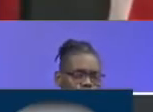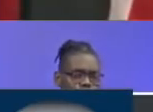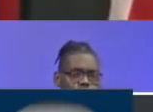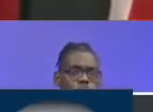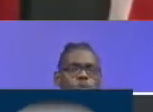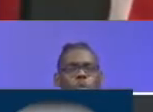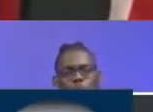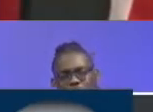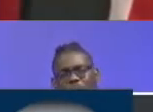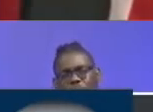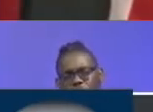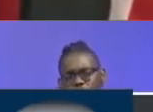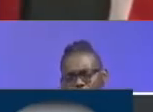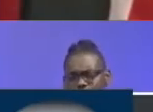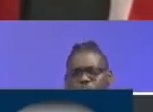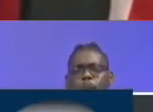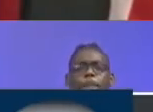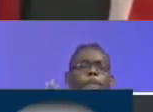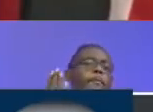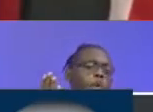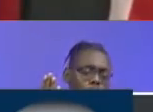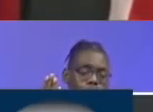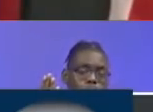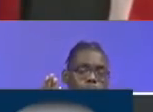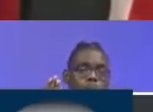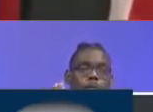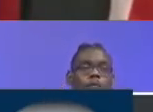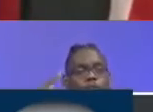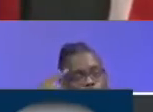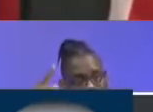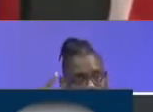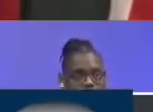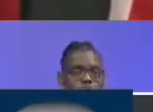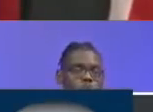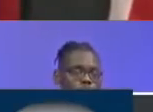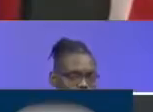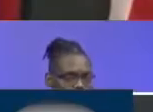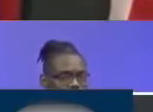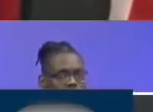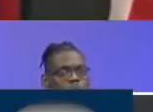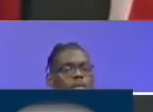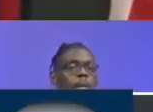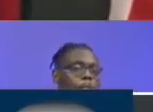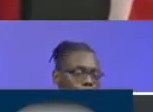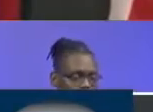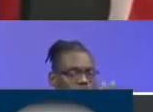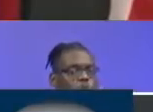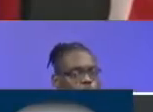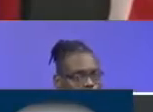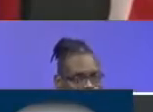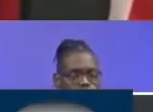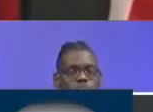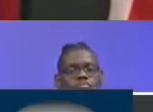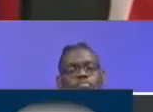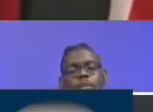morning for the quiet use of the beach, and by 12 o'clock you're out of there, at least for